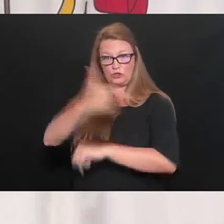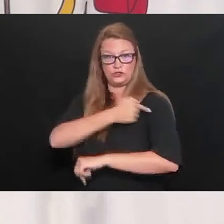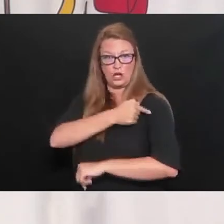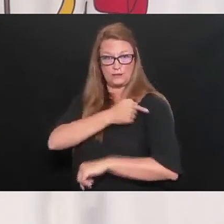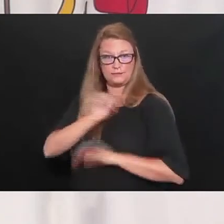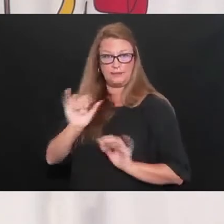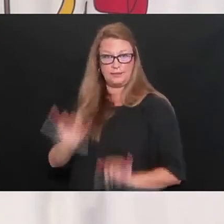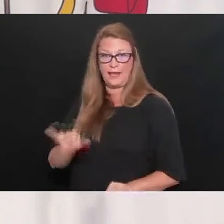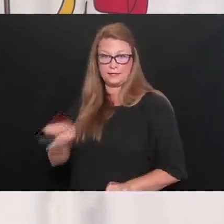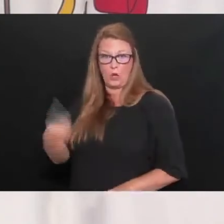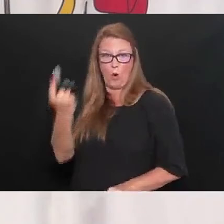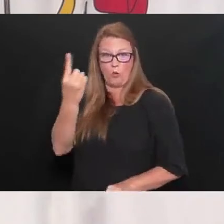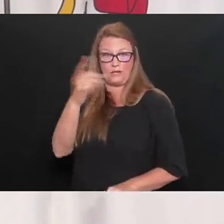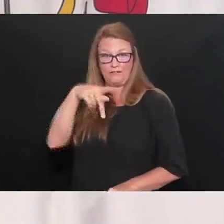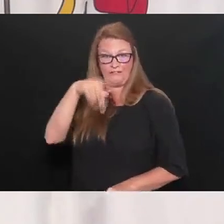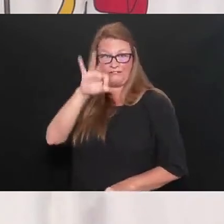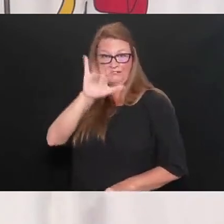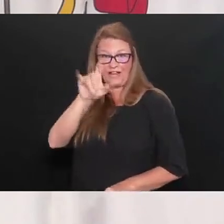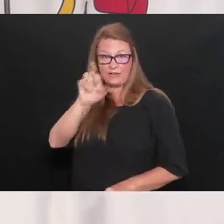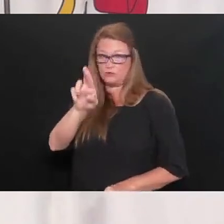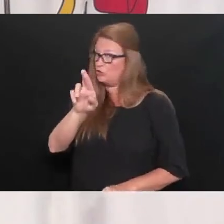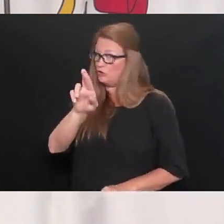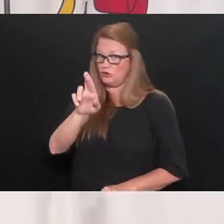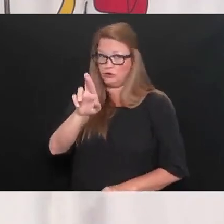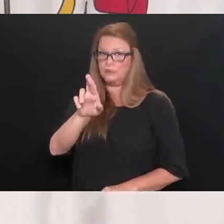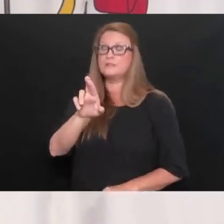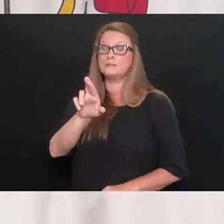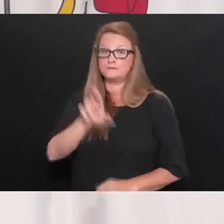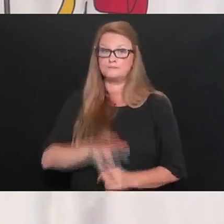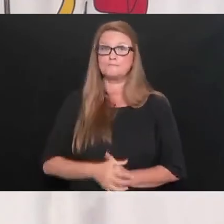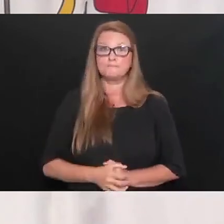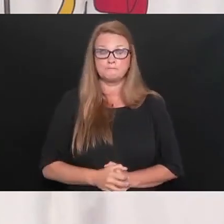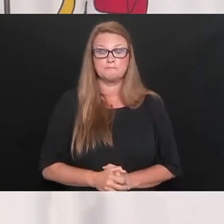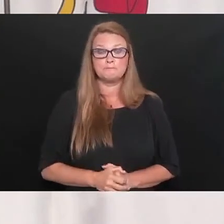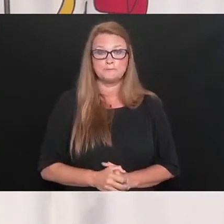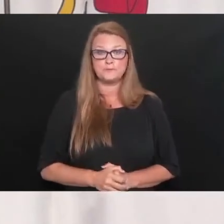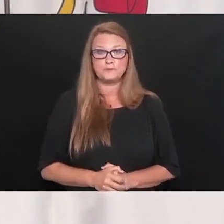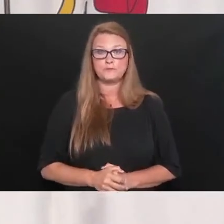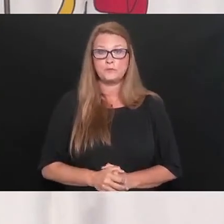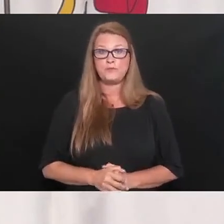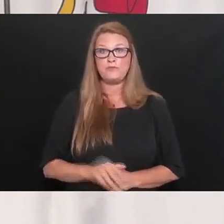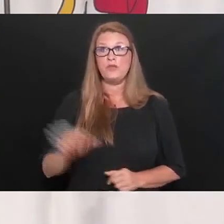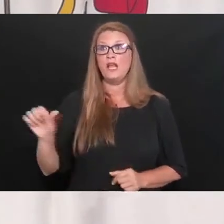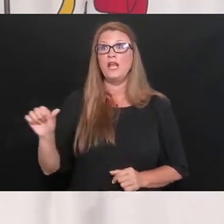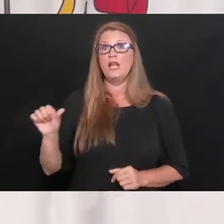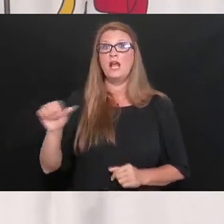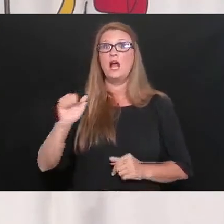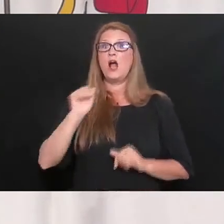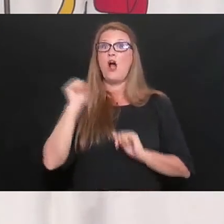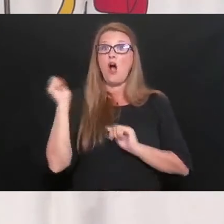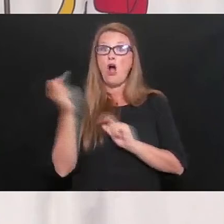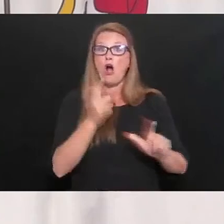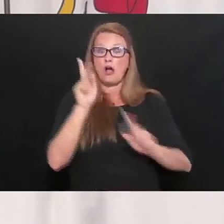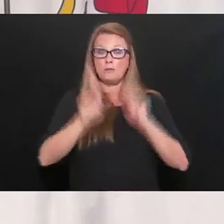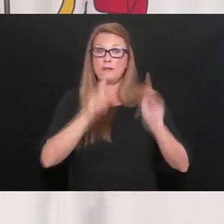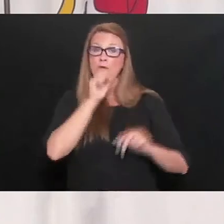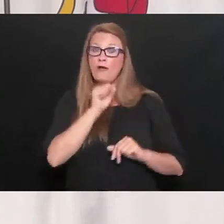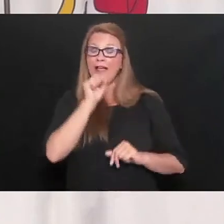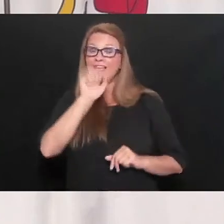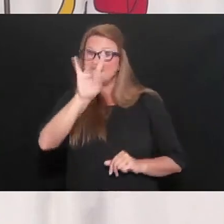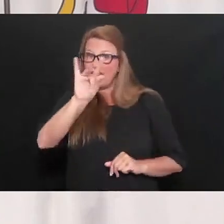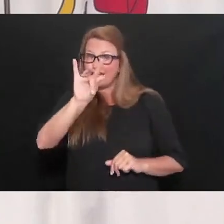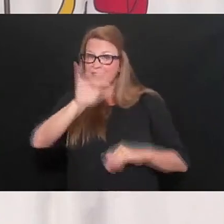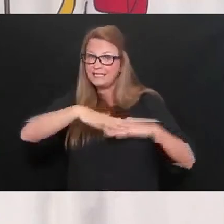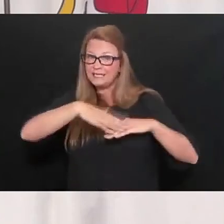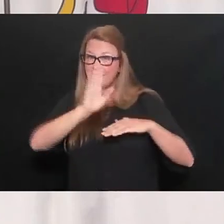now if you were vaccinated with Pfizer. For all people above 18 and you were